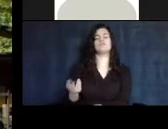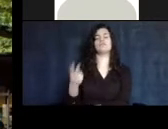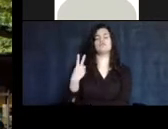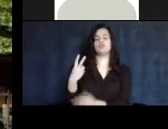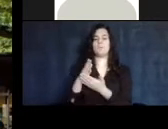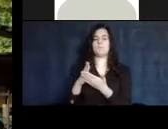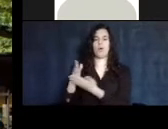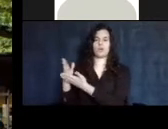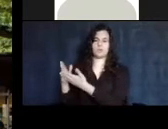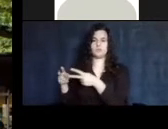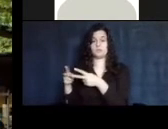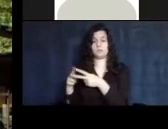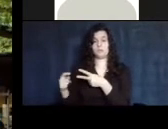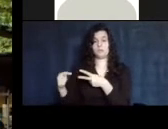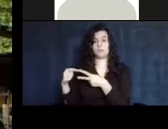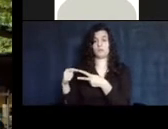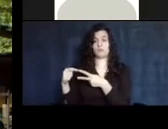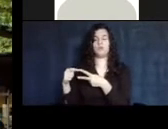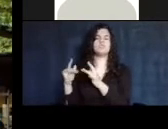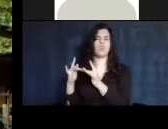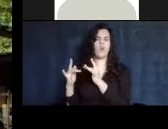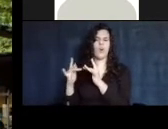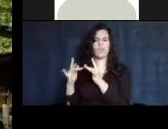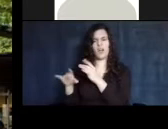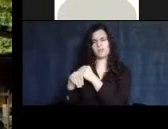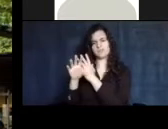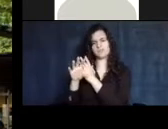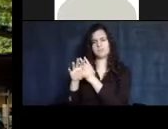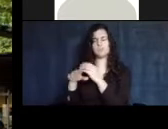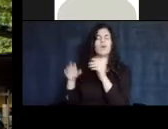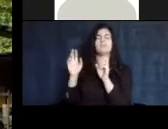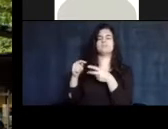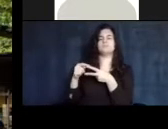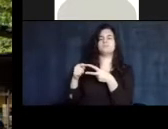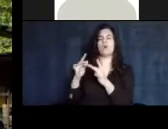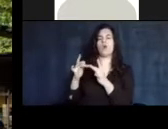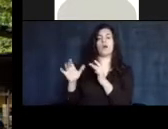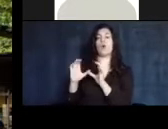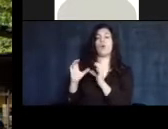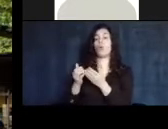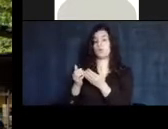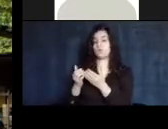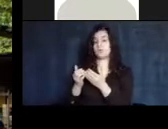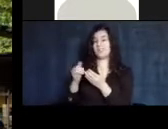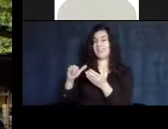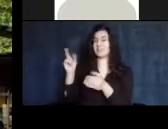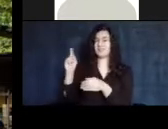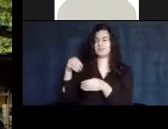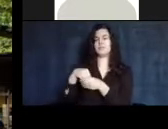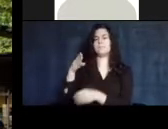to have one part, which is the online orientation course. So this is a course within our Blackboard